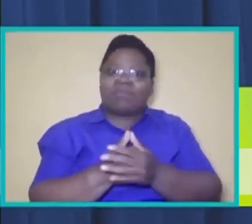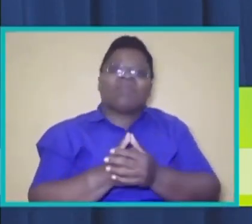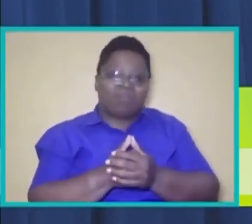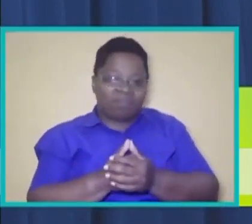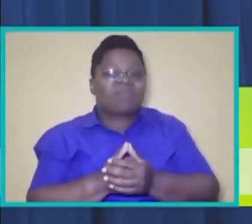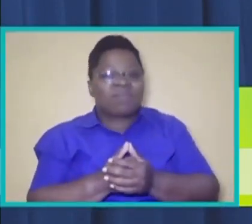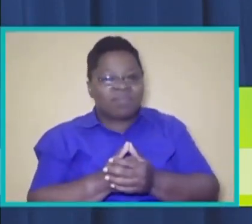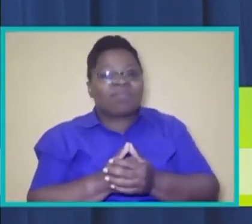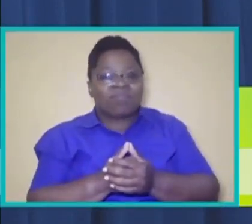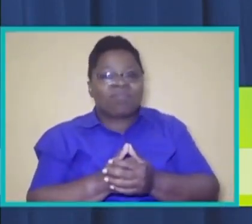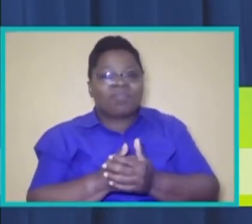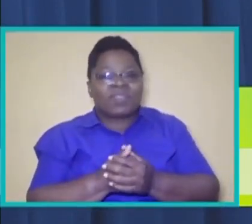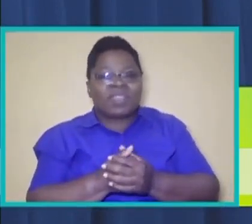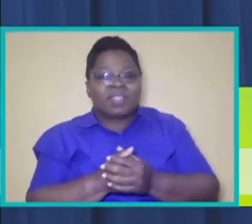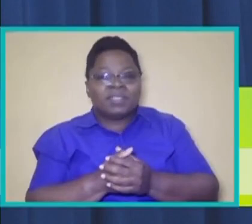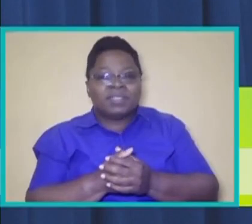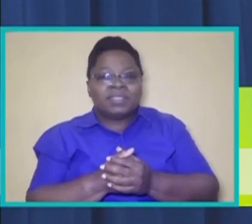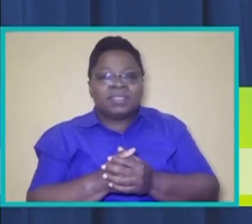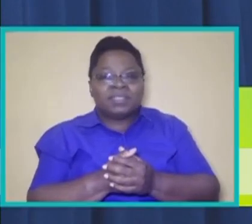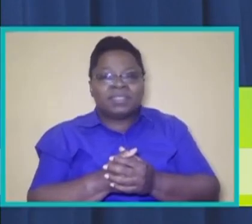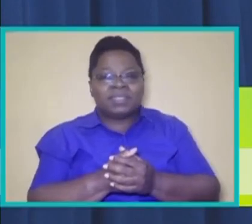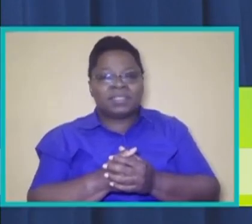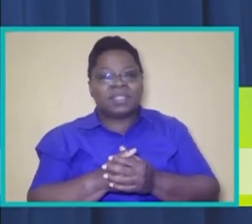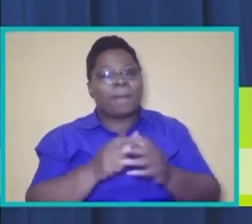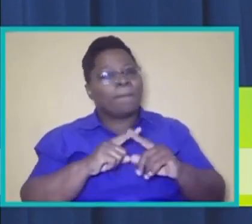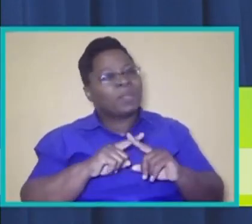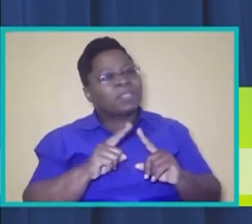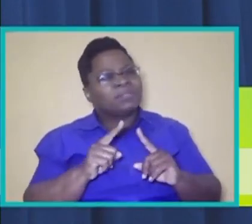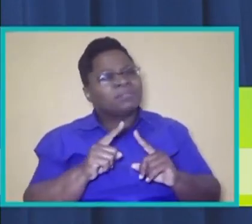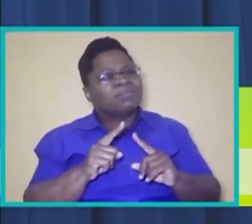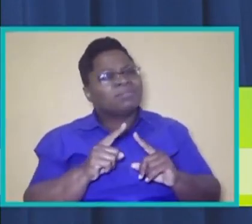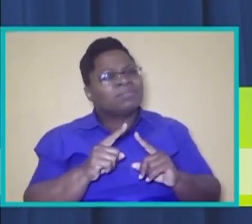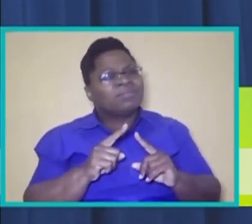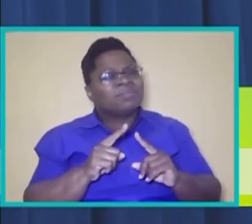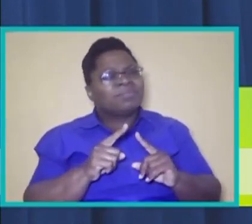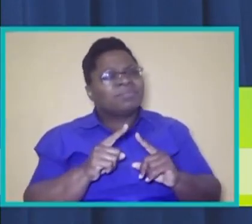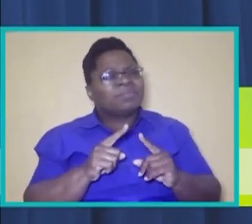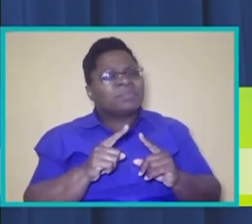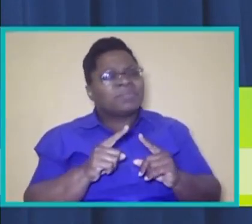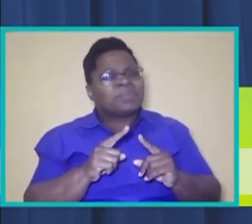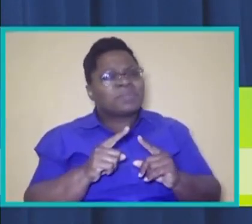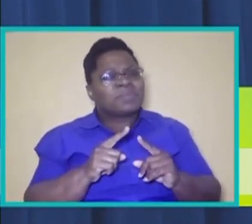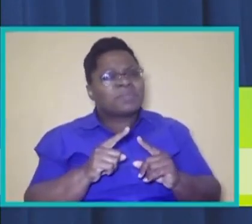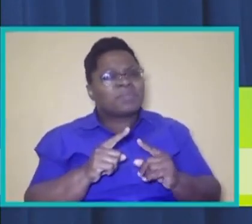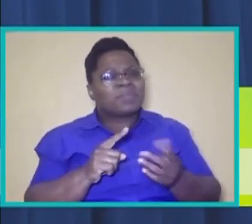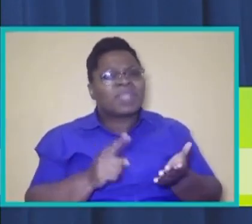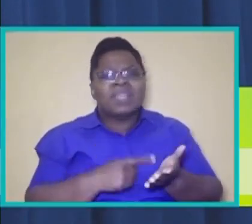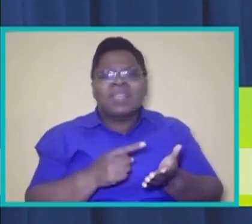done in a normal basis. But I think sometimes we lose